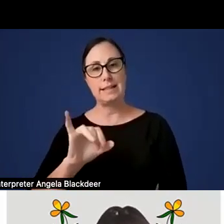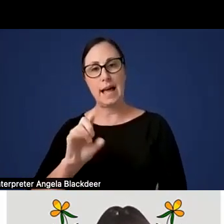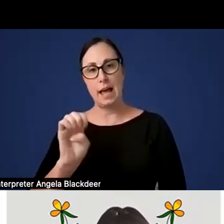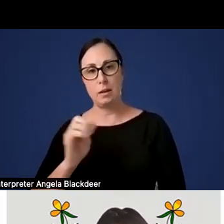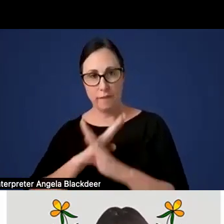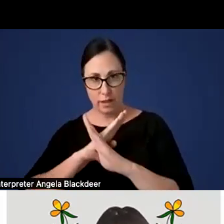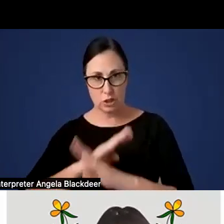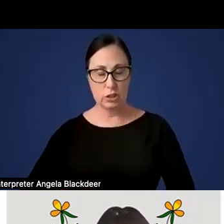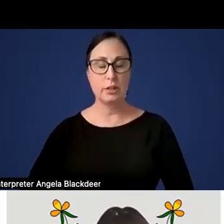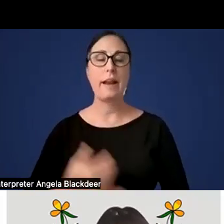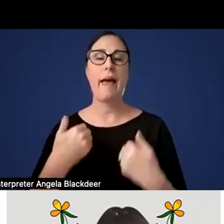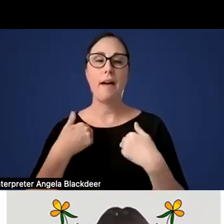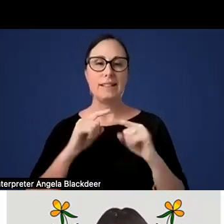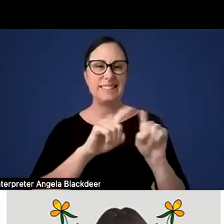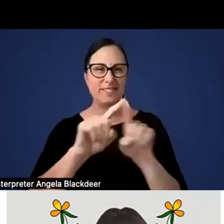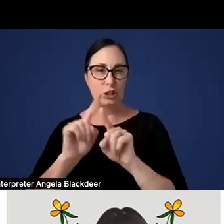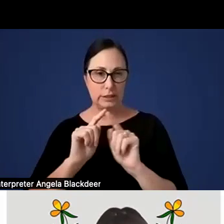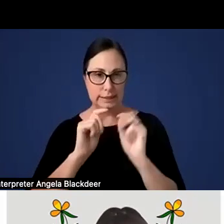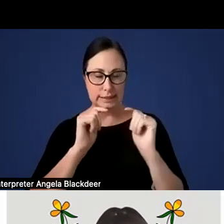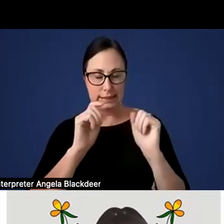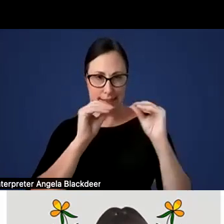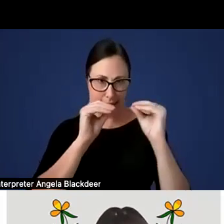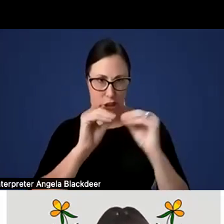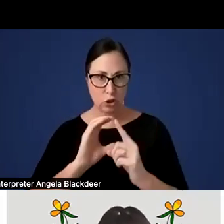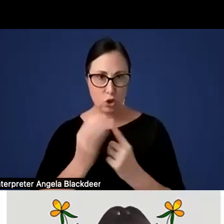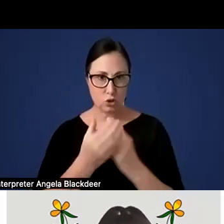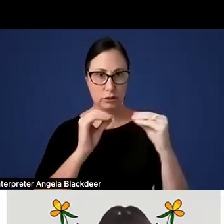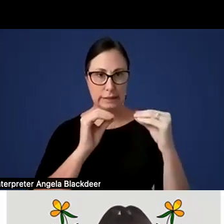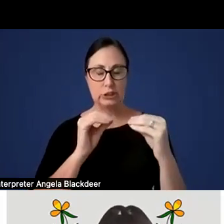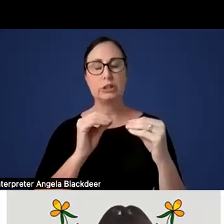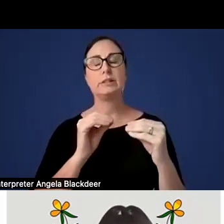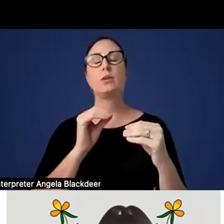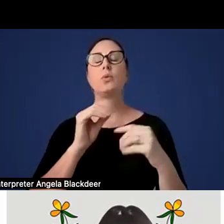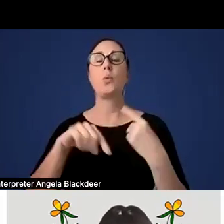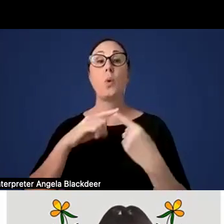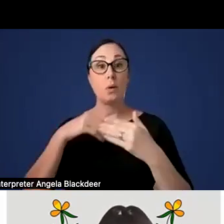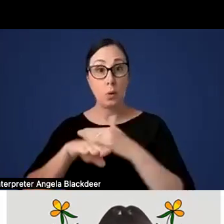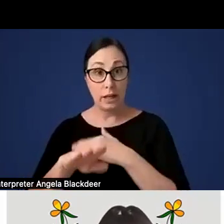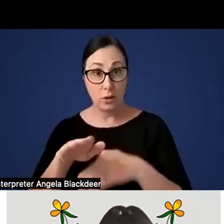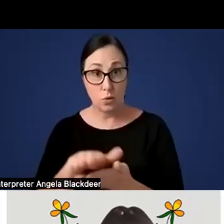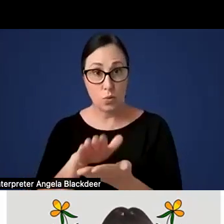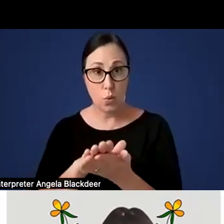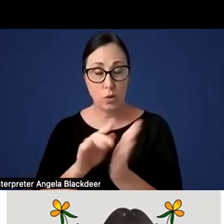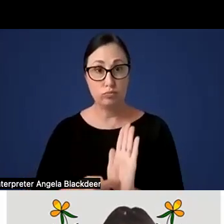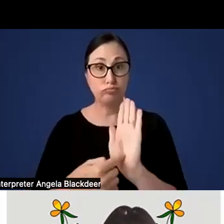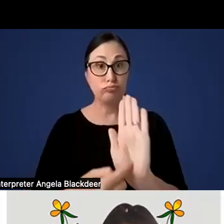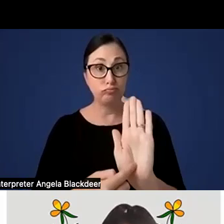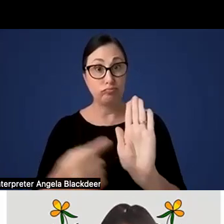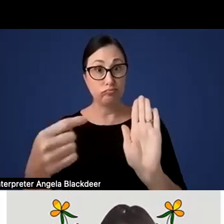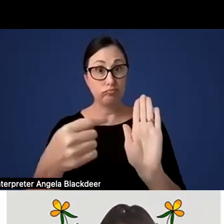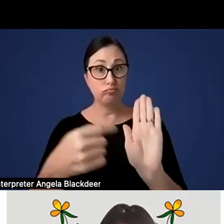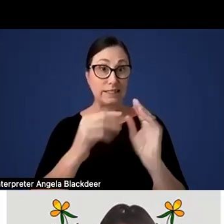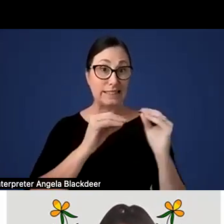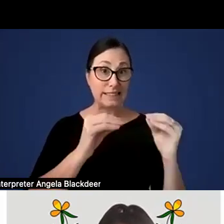there. And then when we went into the schools to present it, just teaching the youth how